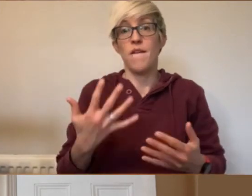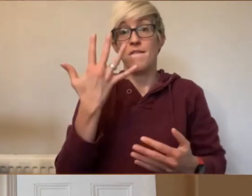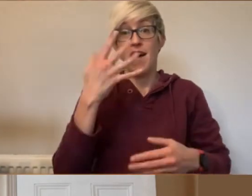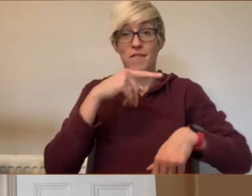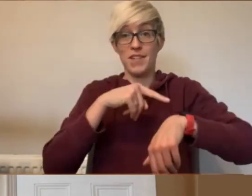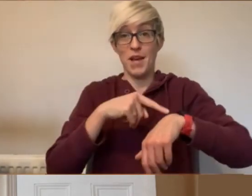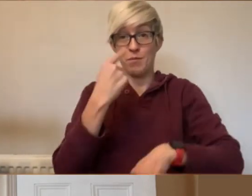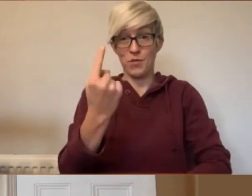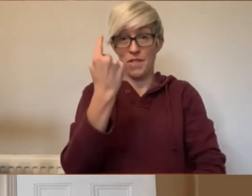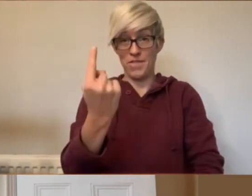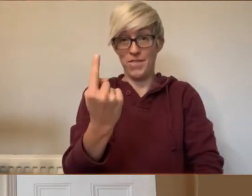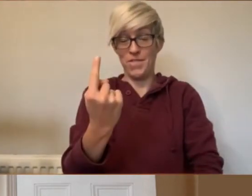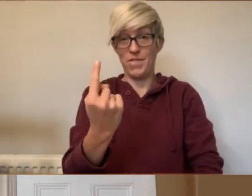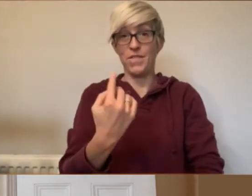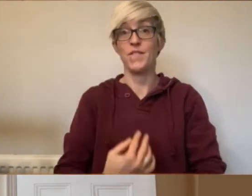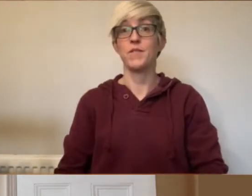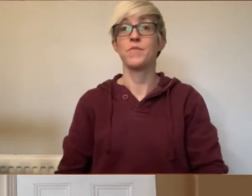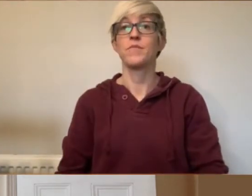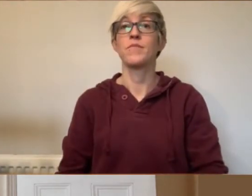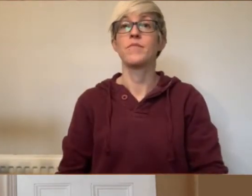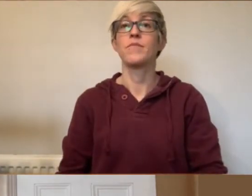5 times on your own.